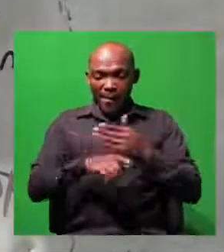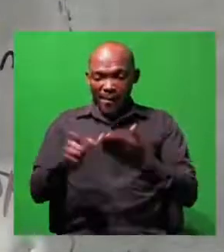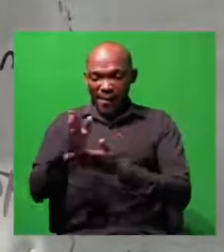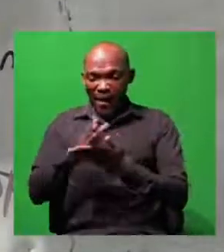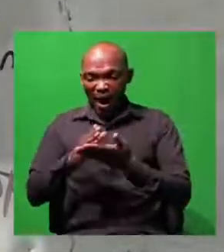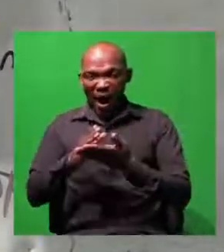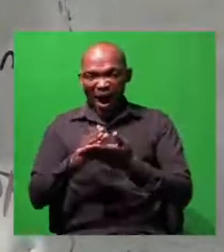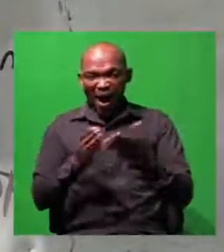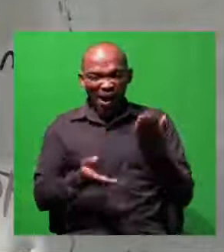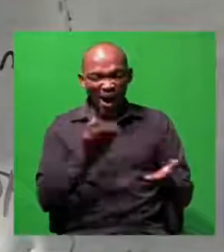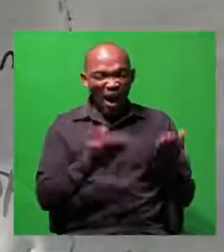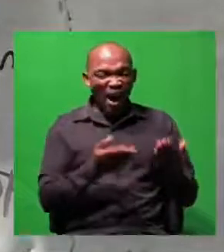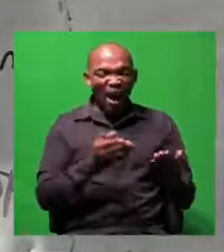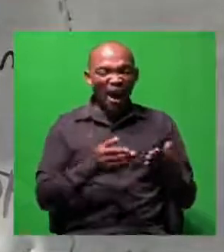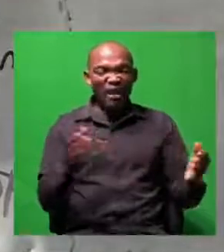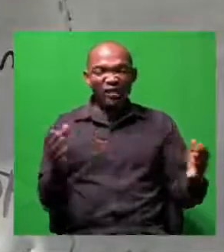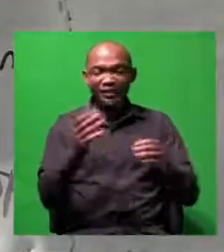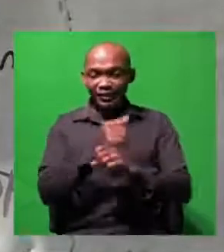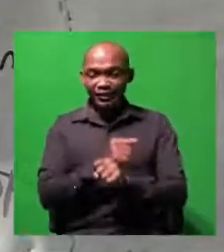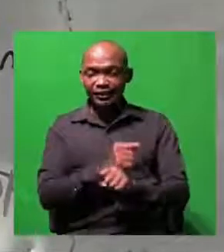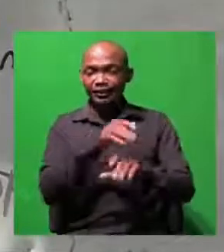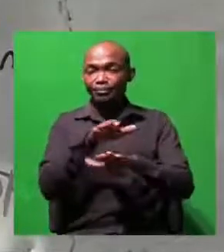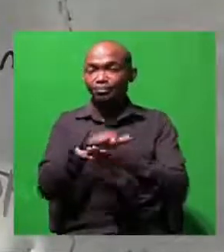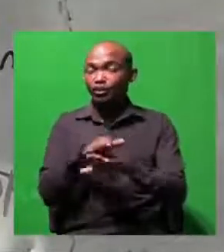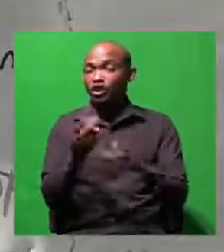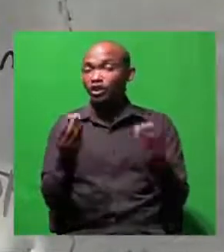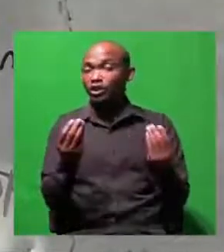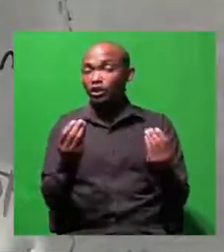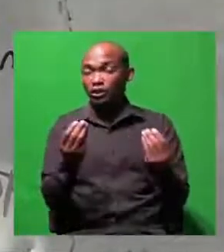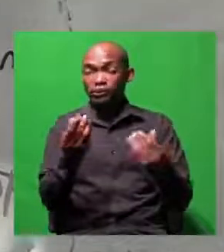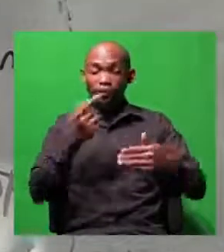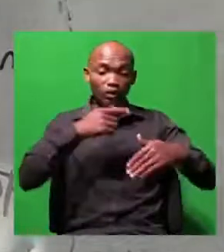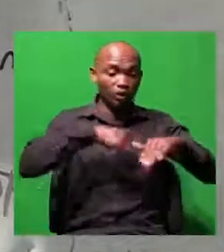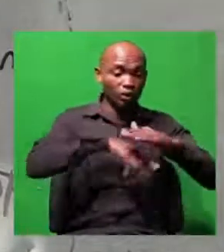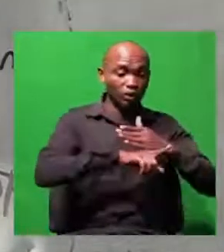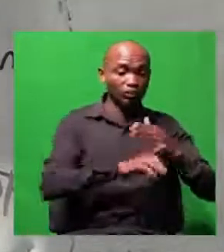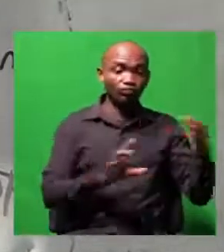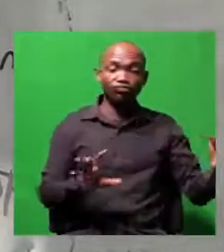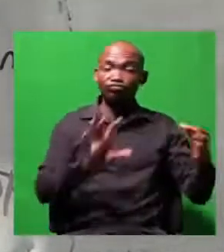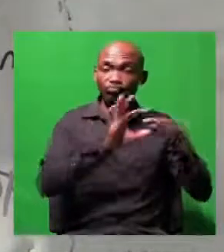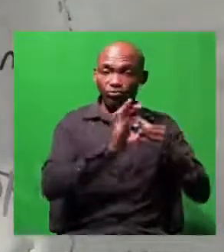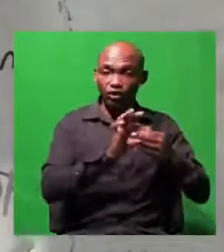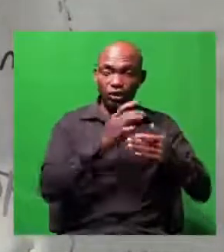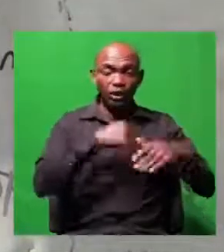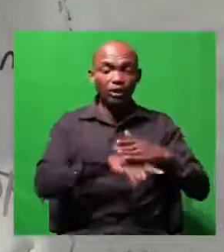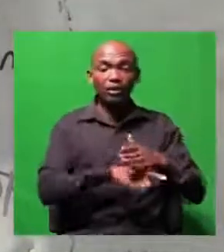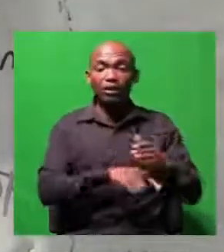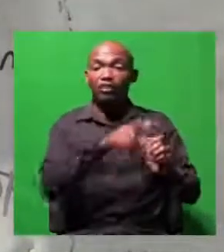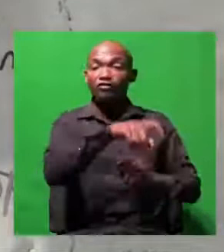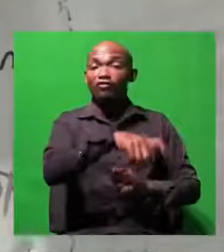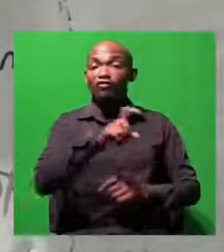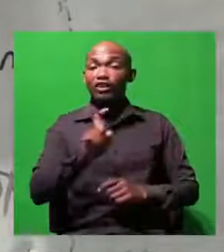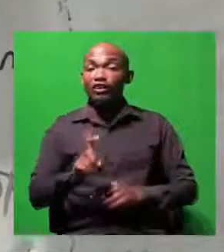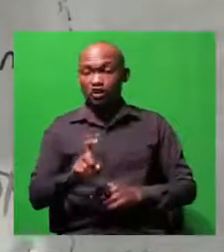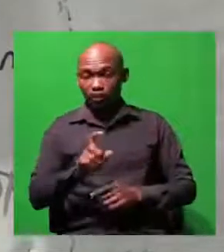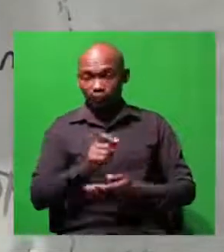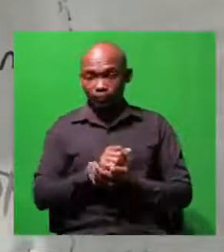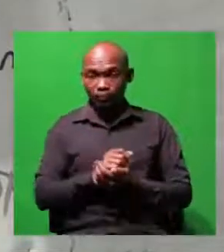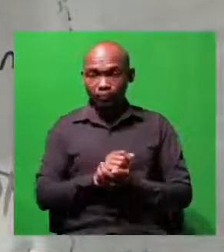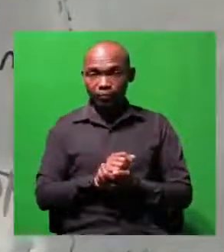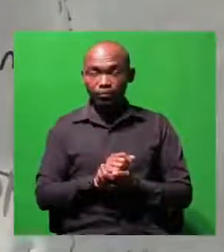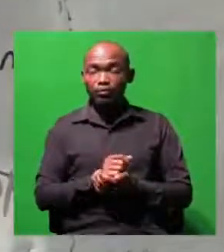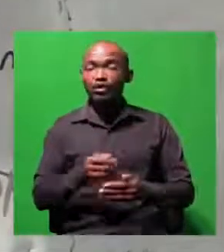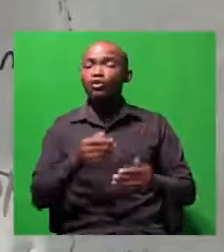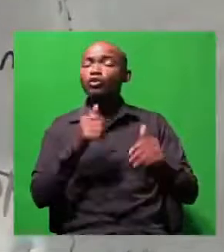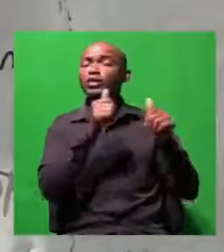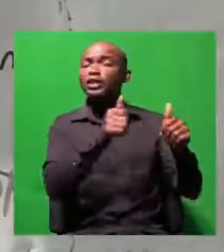If they lived in the areas where fishing is very simple, they engaged in